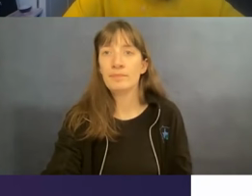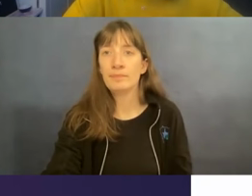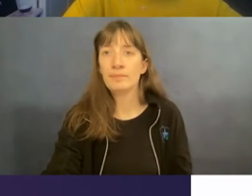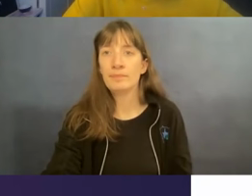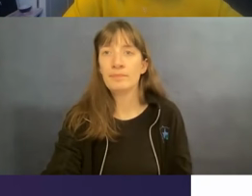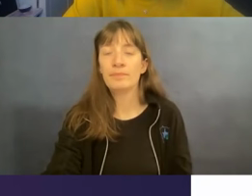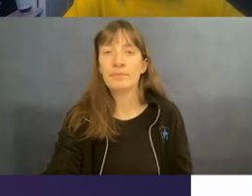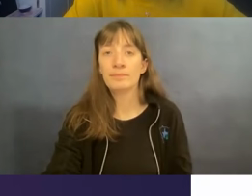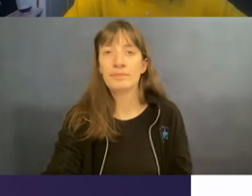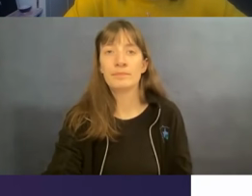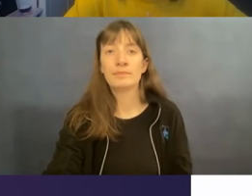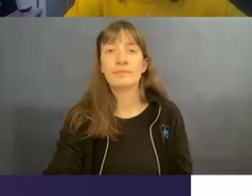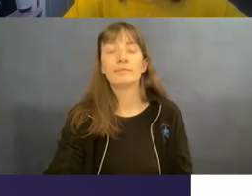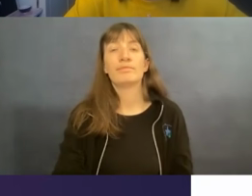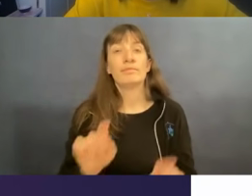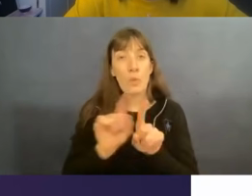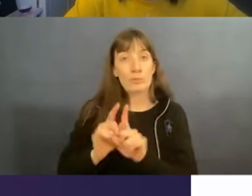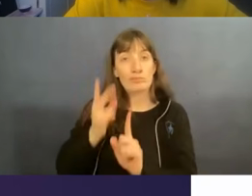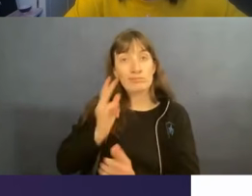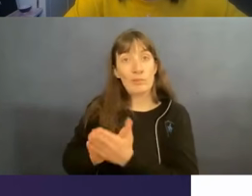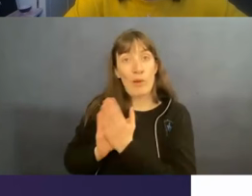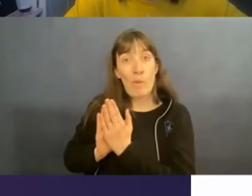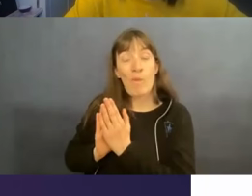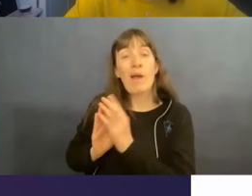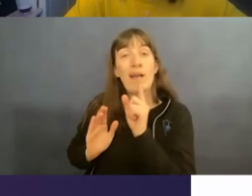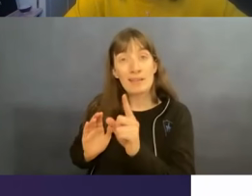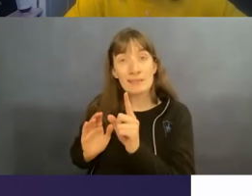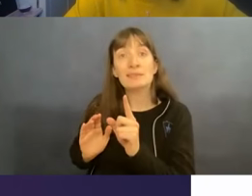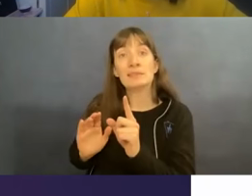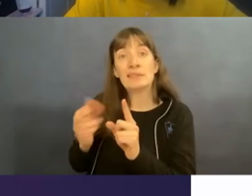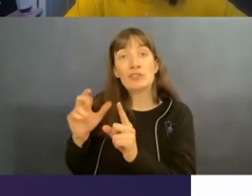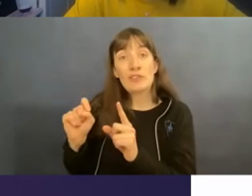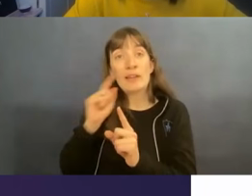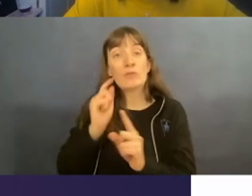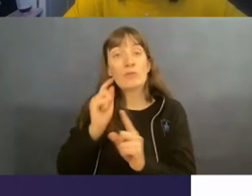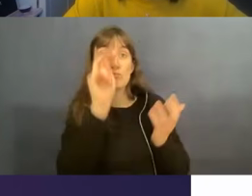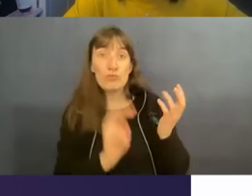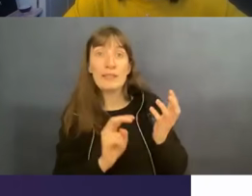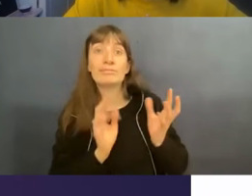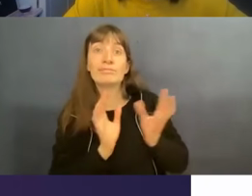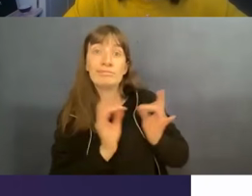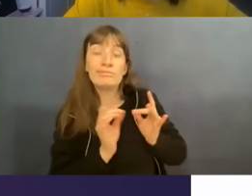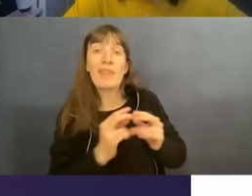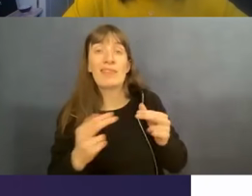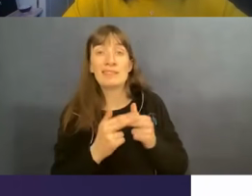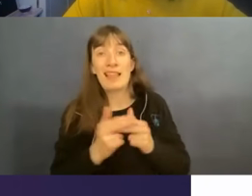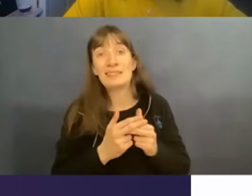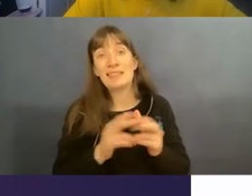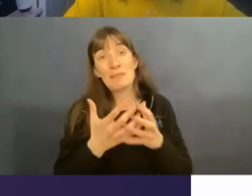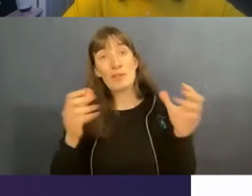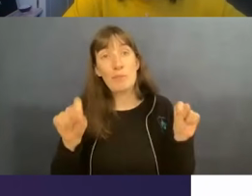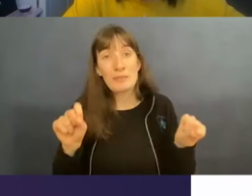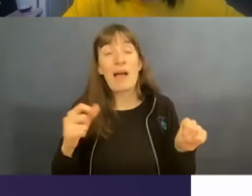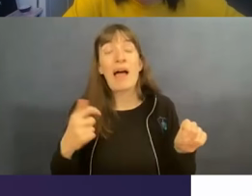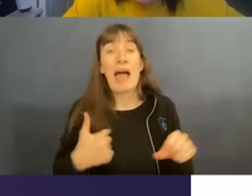I also see a request in the chat of reading the slides as much as possible, which I will definitely do my best to